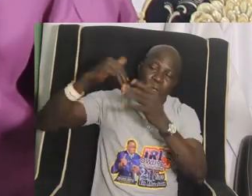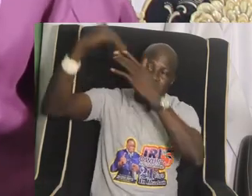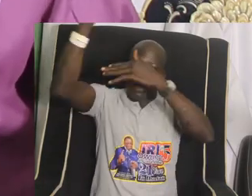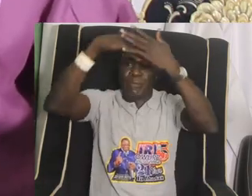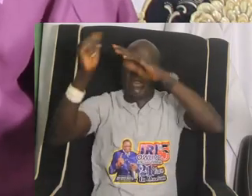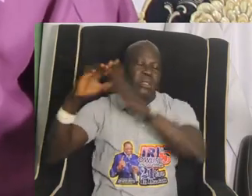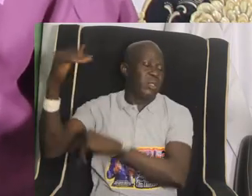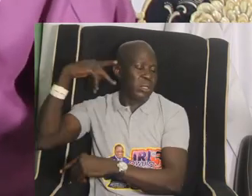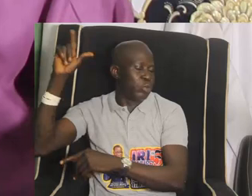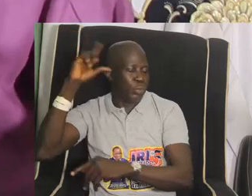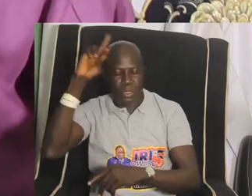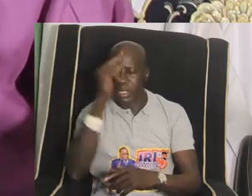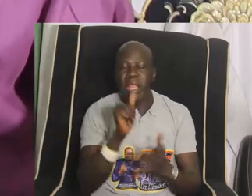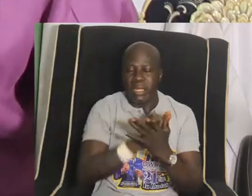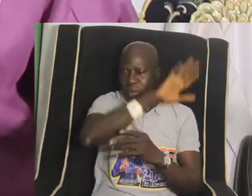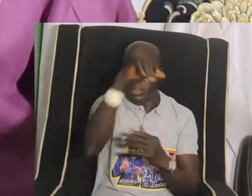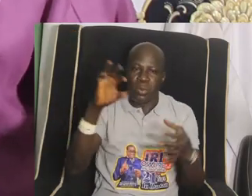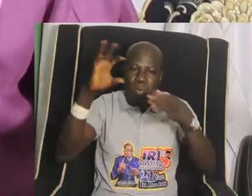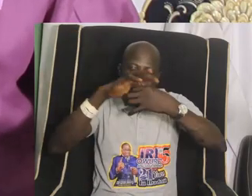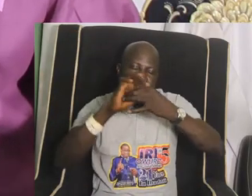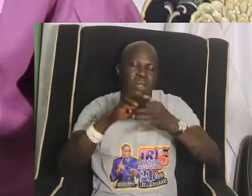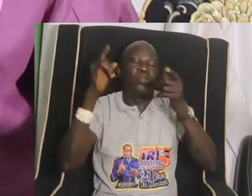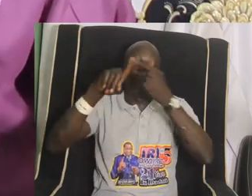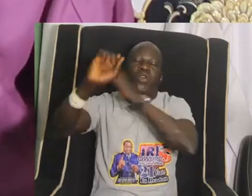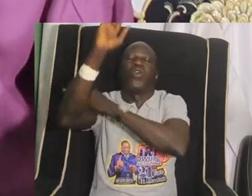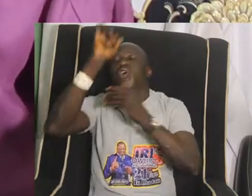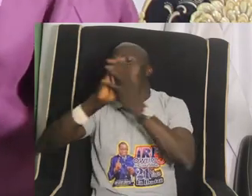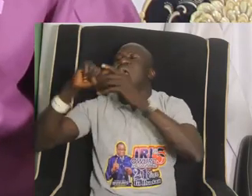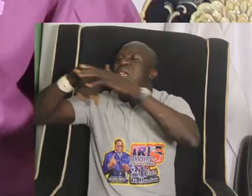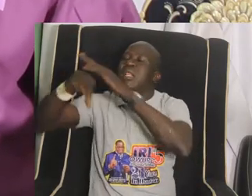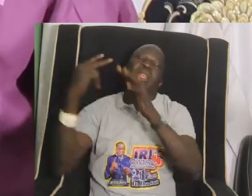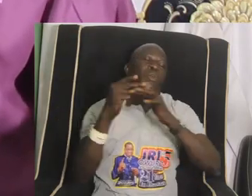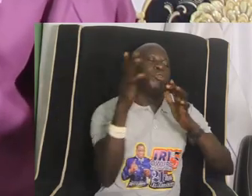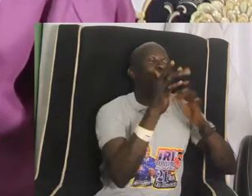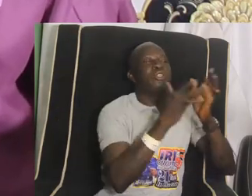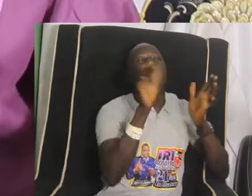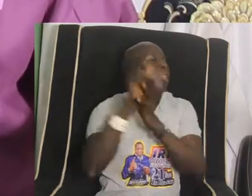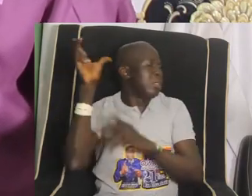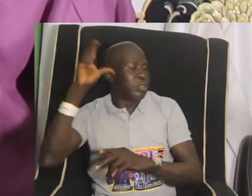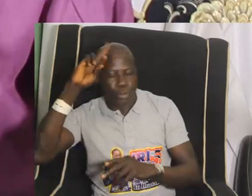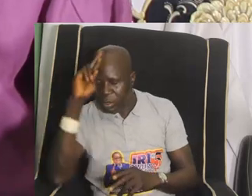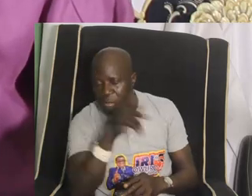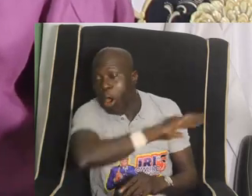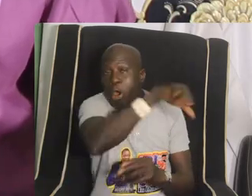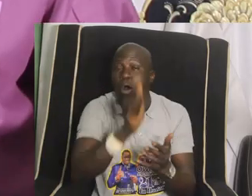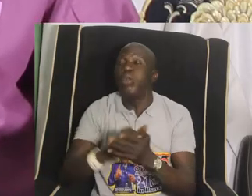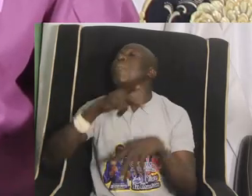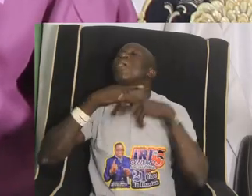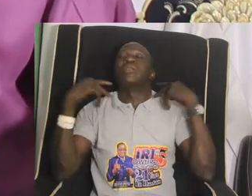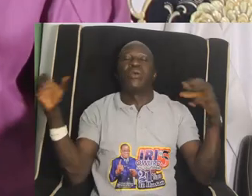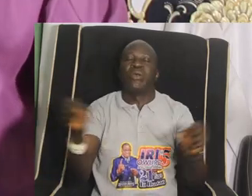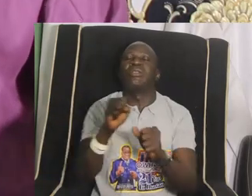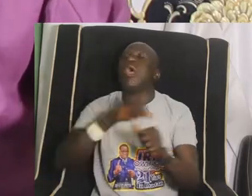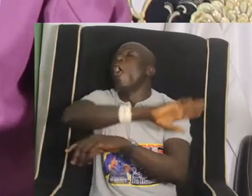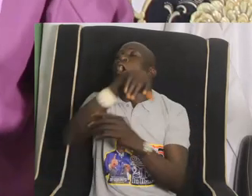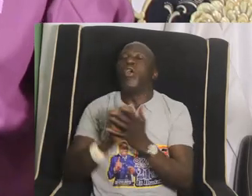heaven. Listen to me, sir. This one give me the connection. In that name of Jesus. Listen to me, sir. All the oracle of